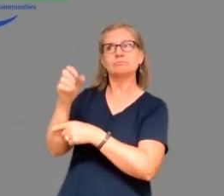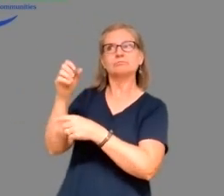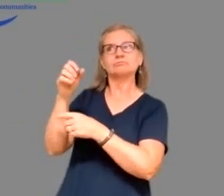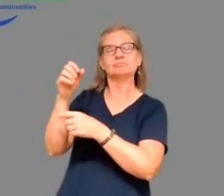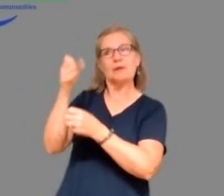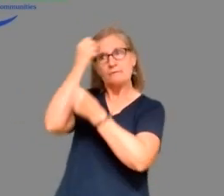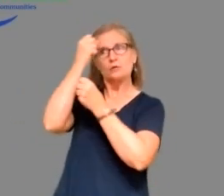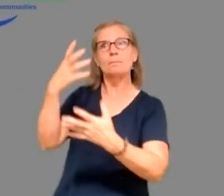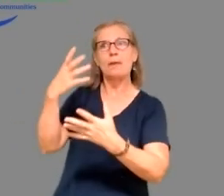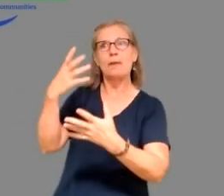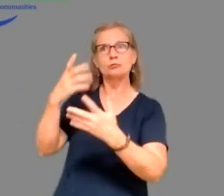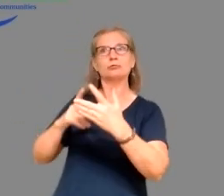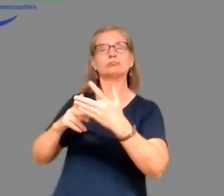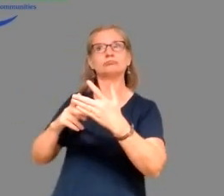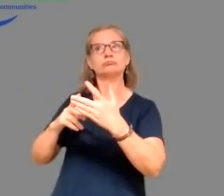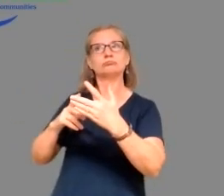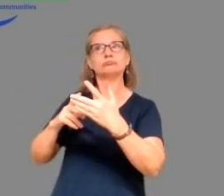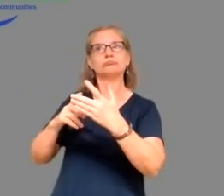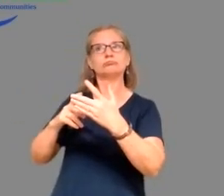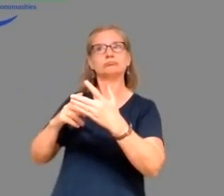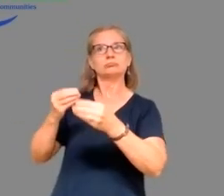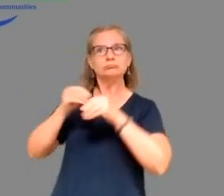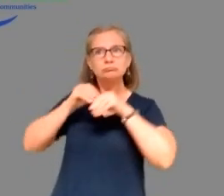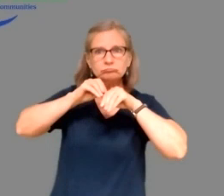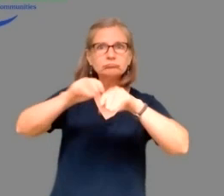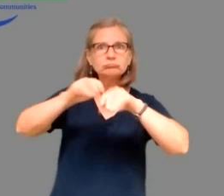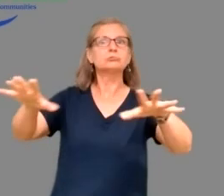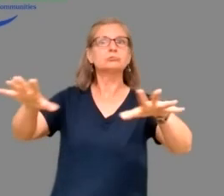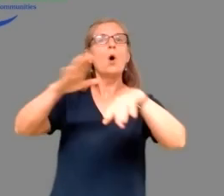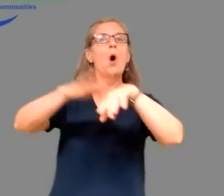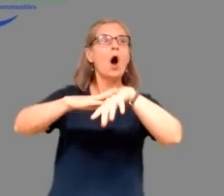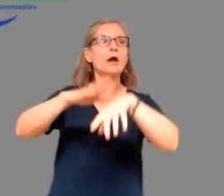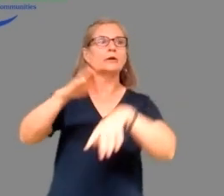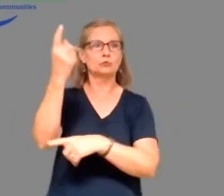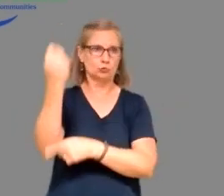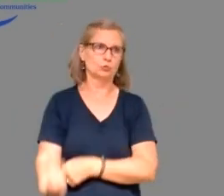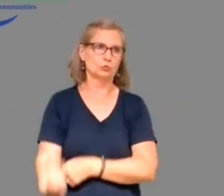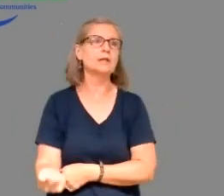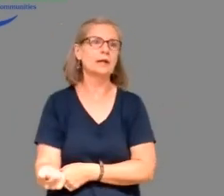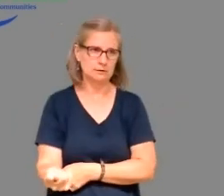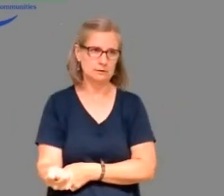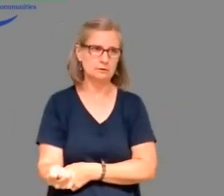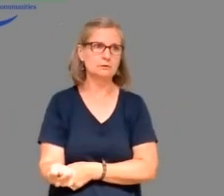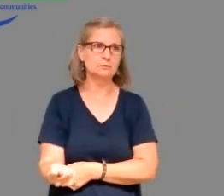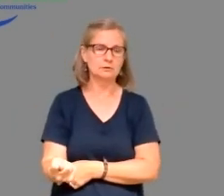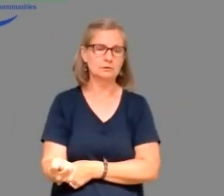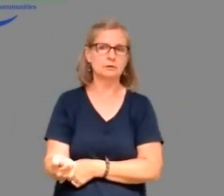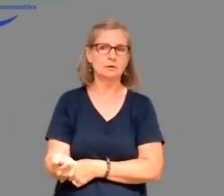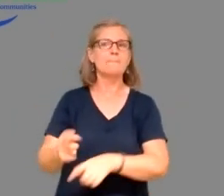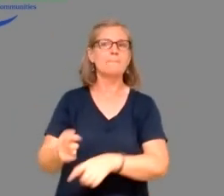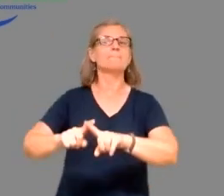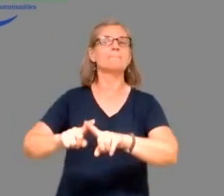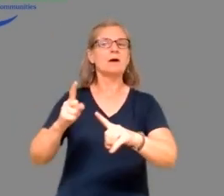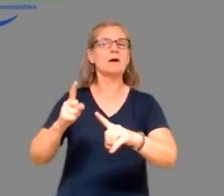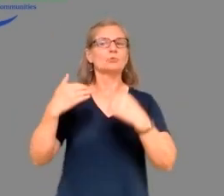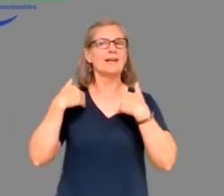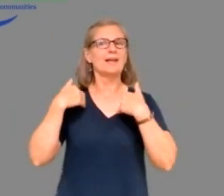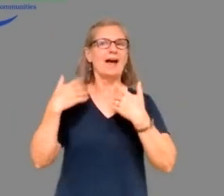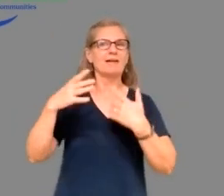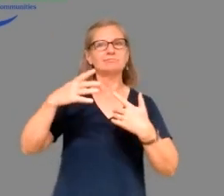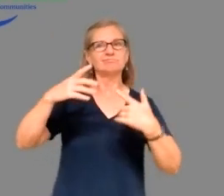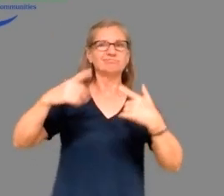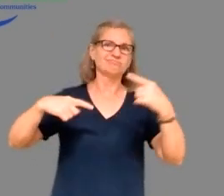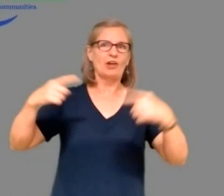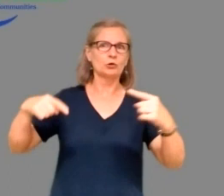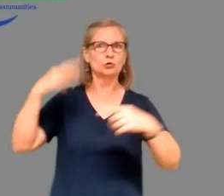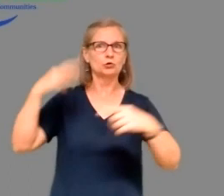That is certainly something they're welcome to put out there, but there are a variety of reasons why that's not something we're going to do locally, either